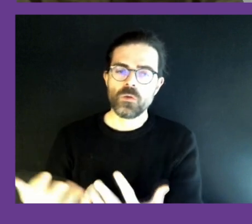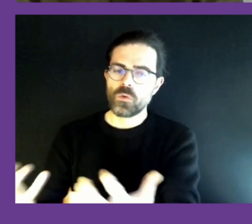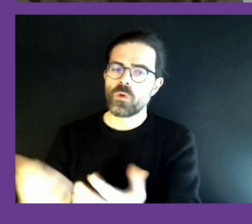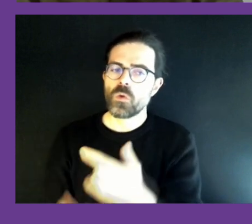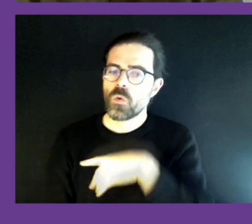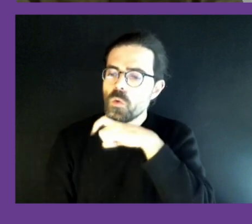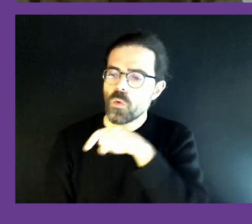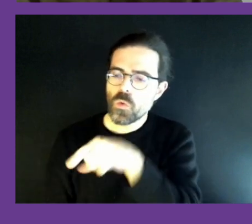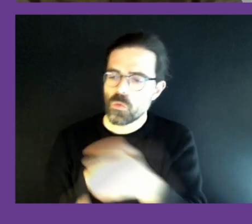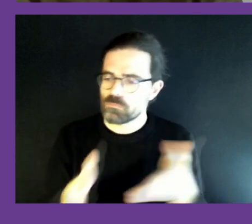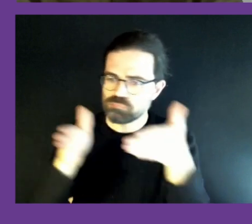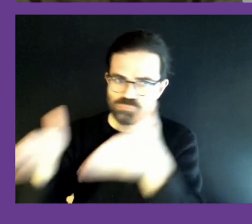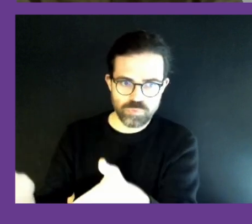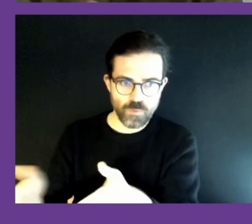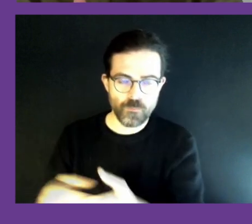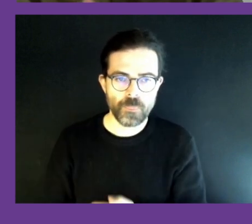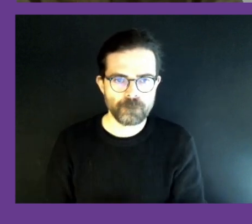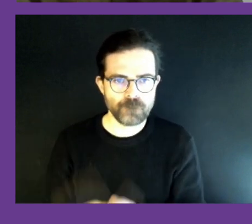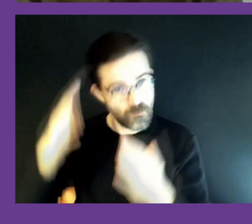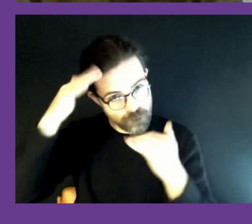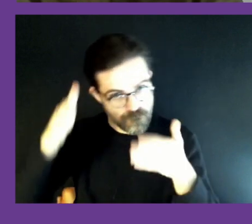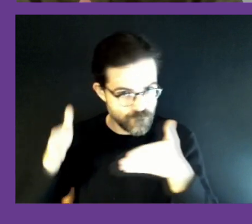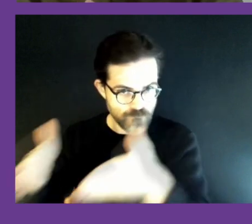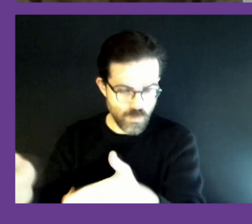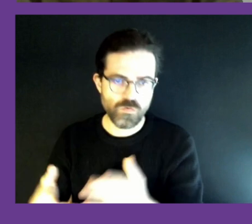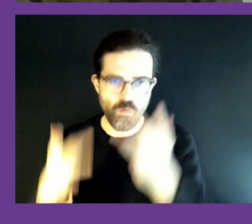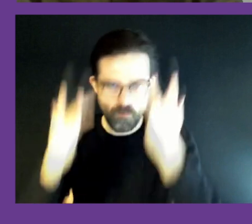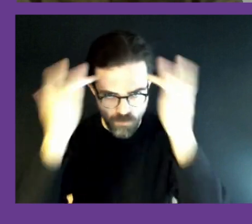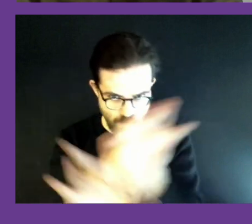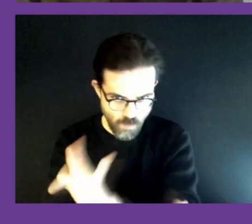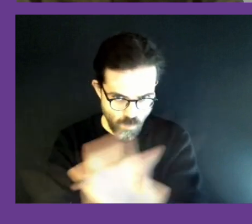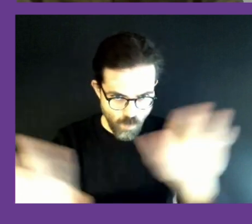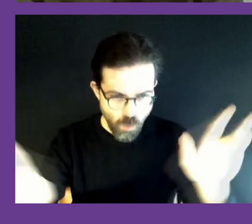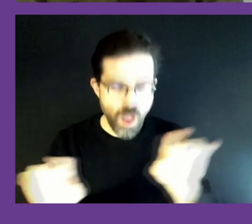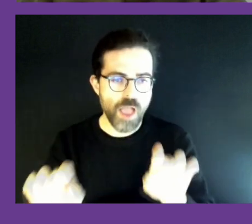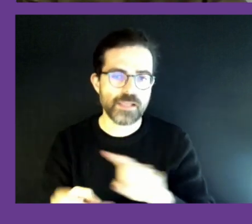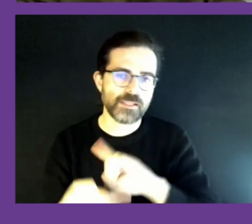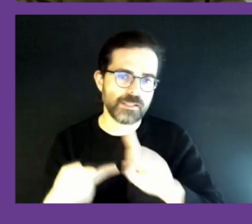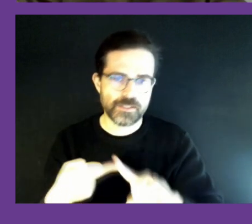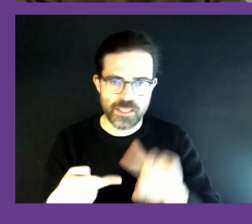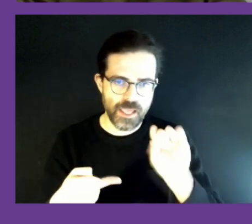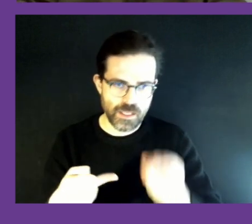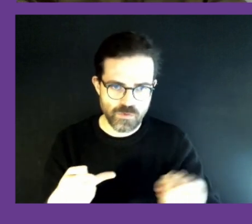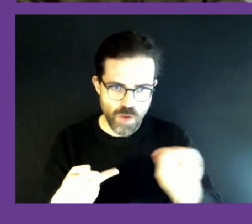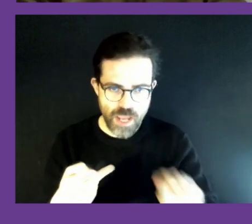for. They can be focused on awareness raising, on training, or on networking, for